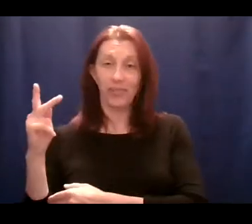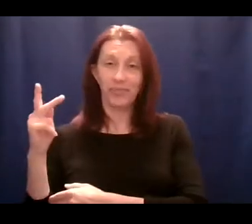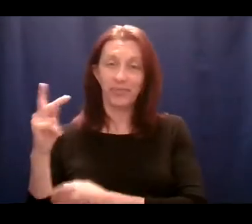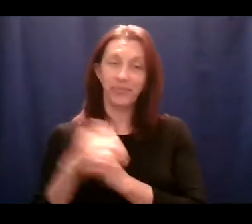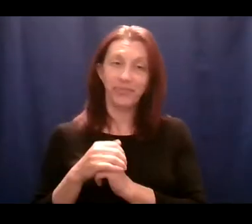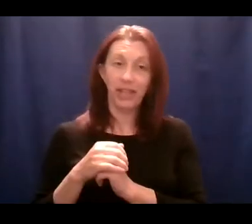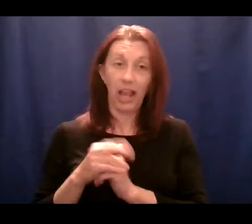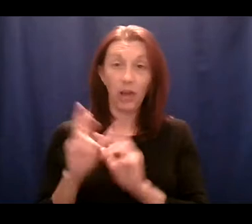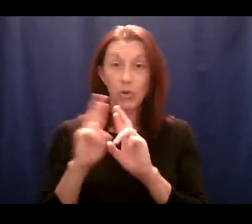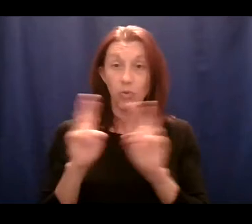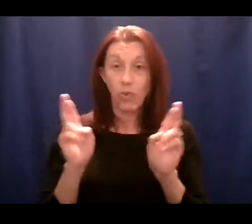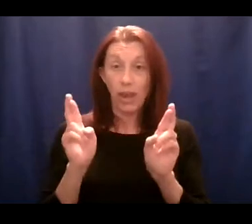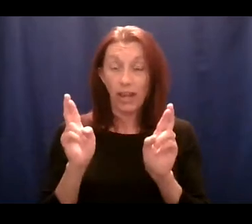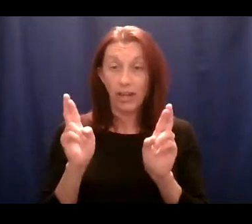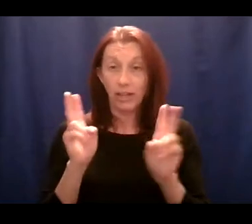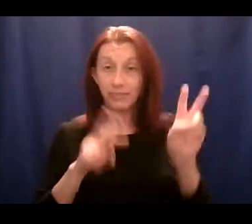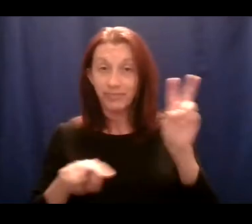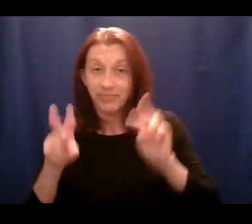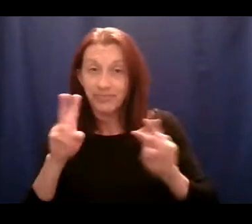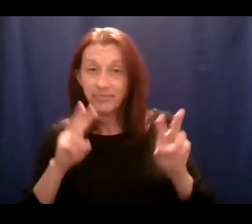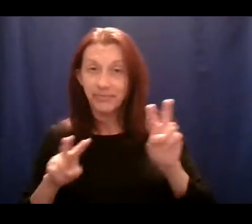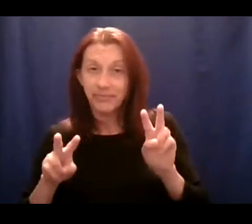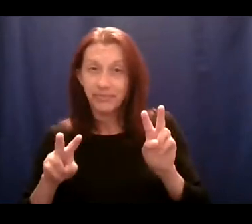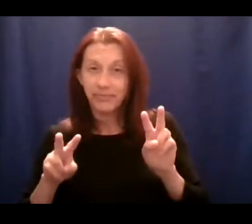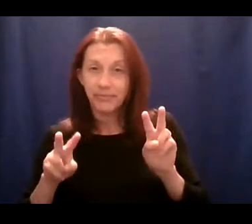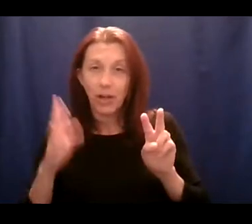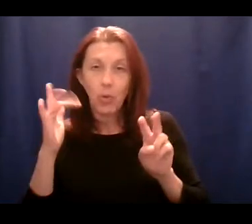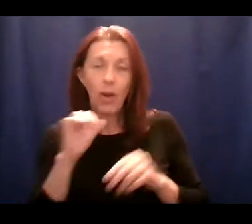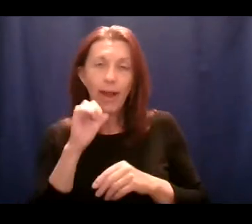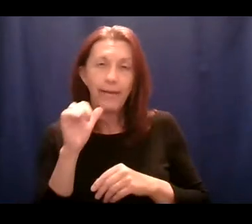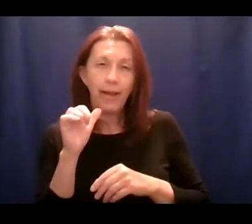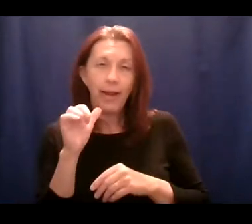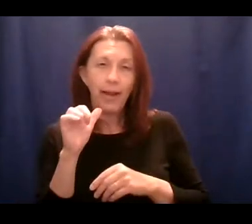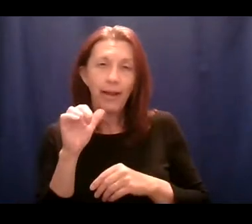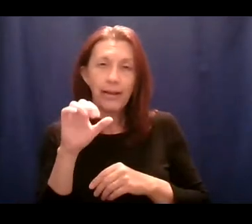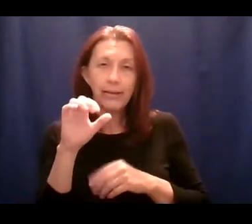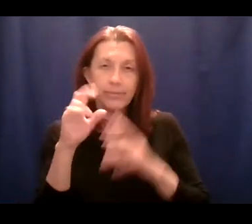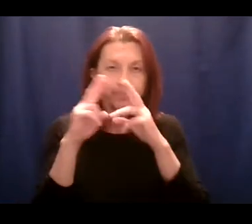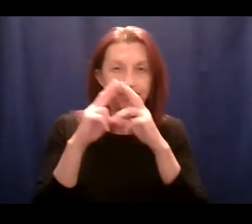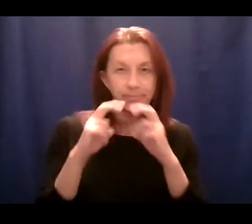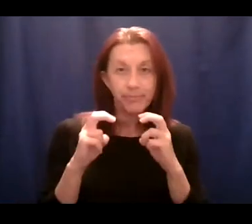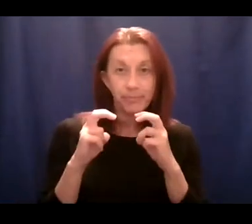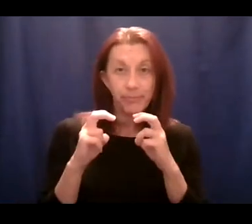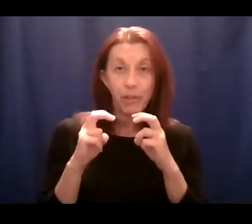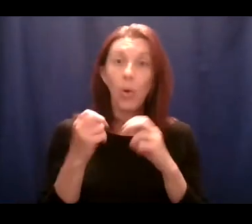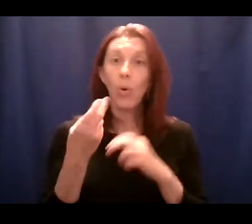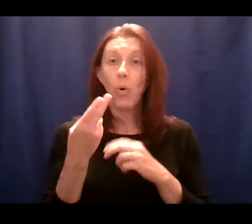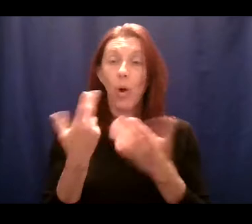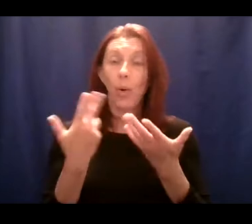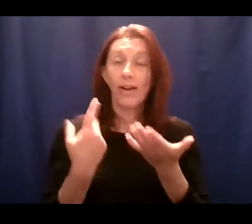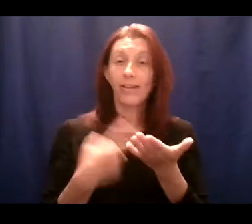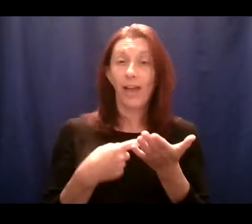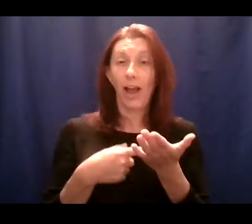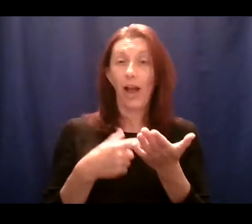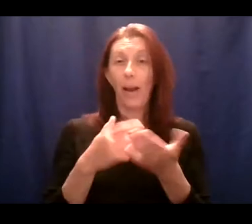to explore this shark, let's see, why don't we explore, we talked about big guy, our sand tiger shark. Let's